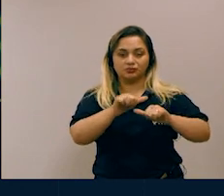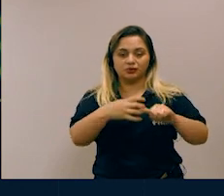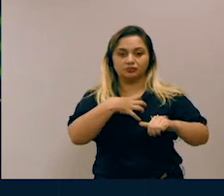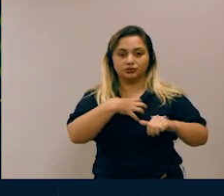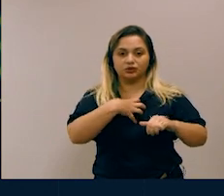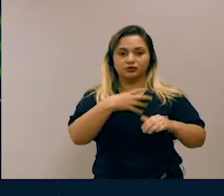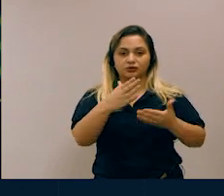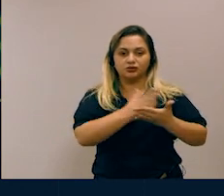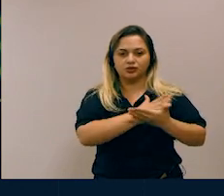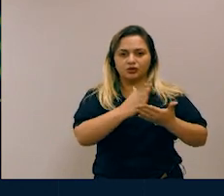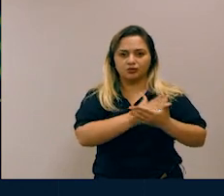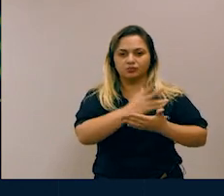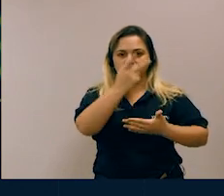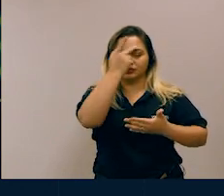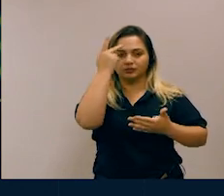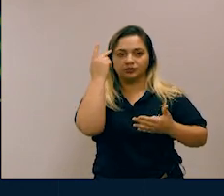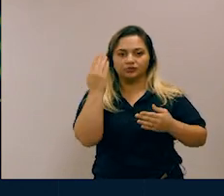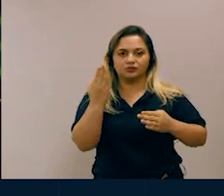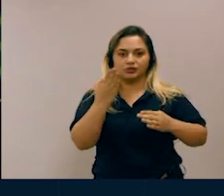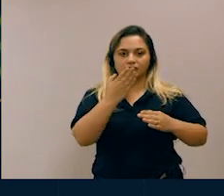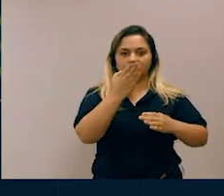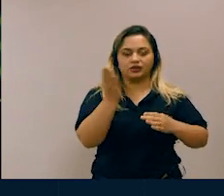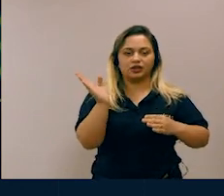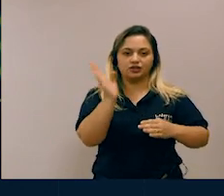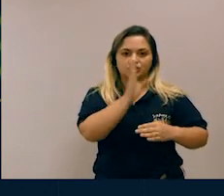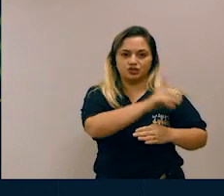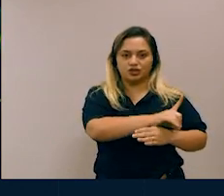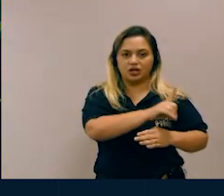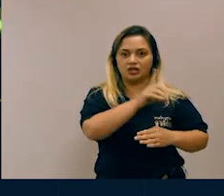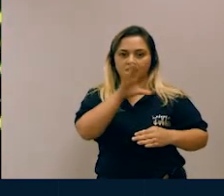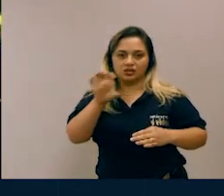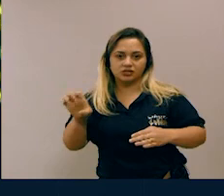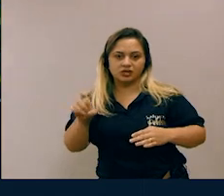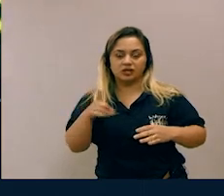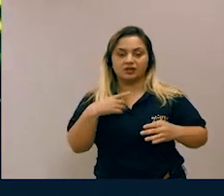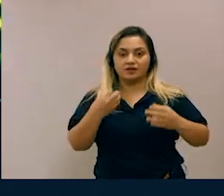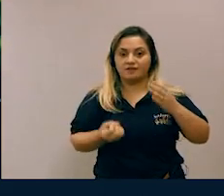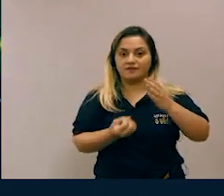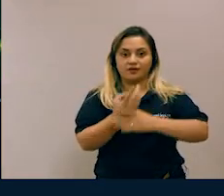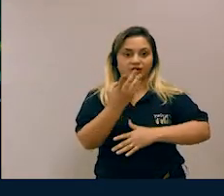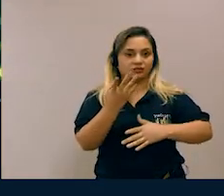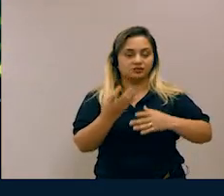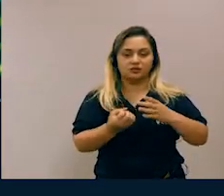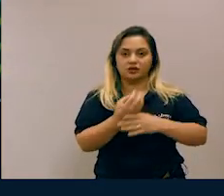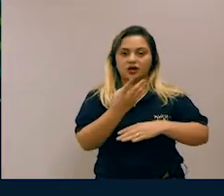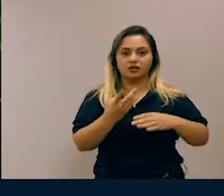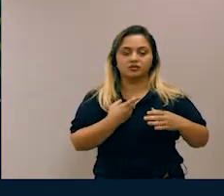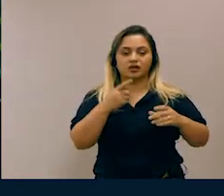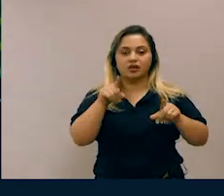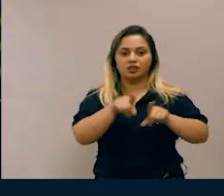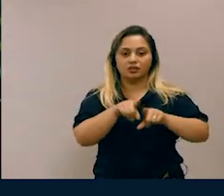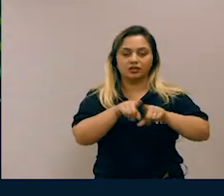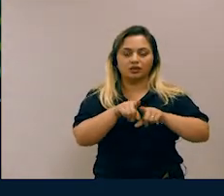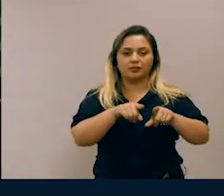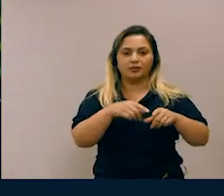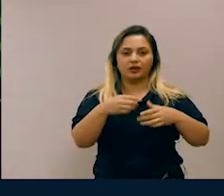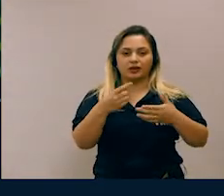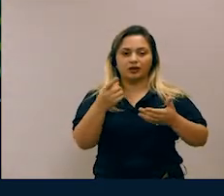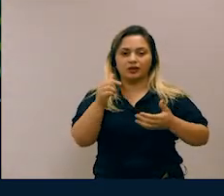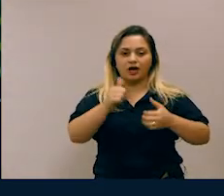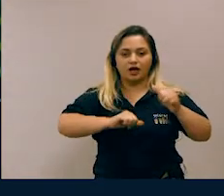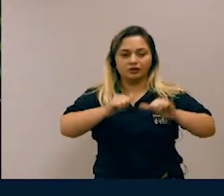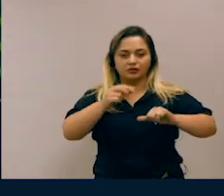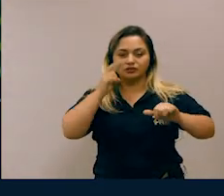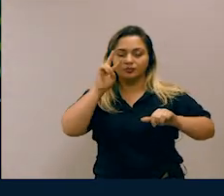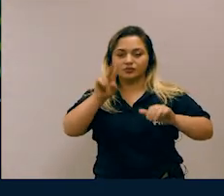lot of benefit. We also looked on when people leave the industrial area. And it's a bit less concentrated,